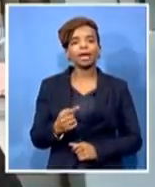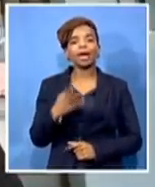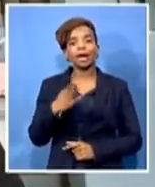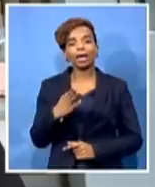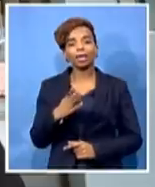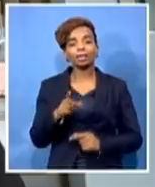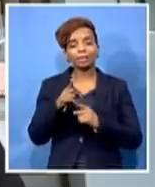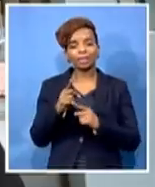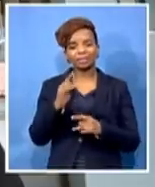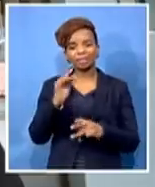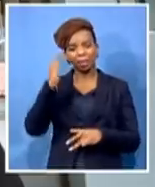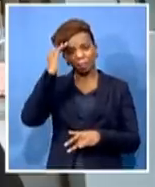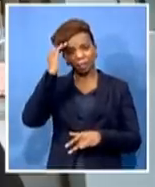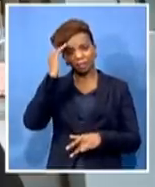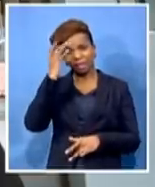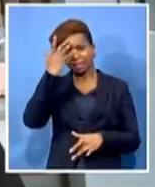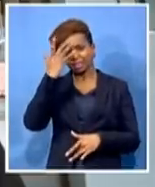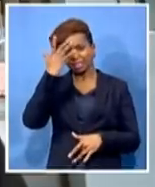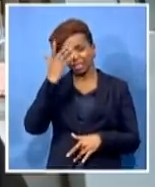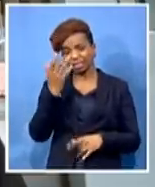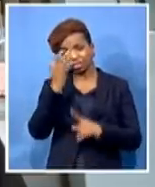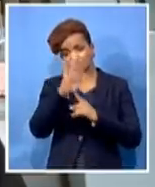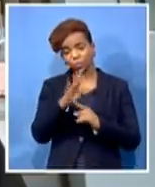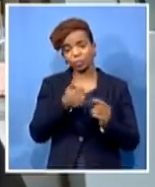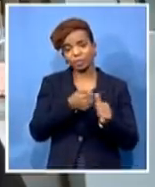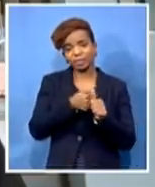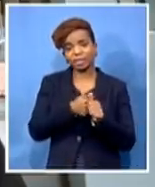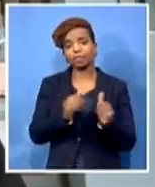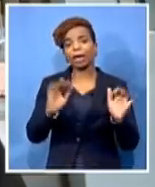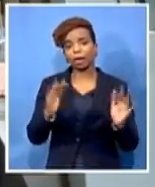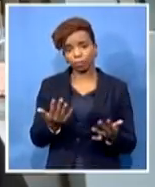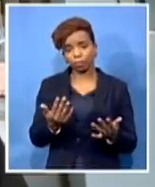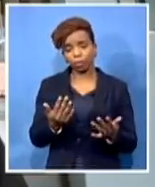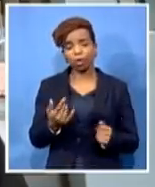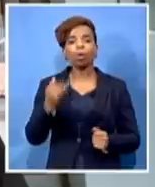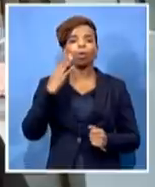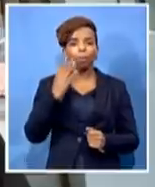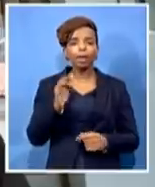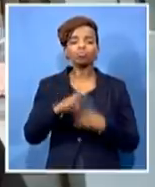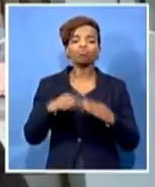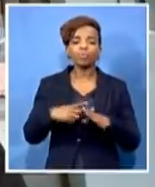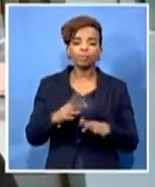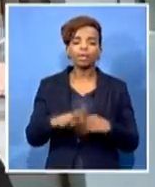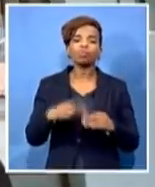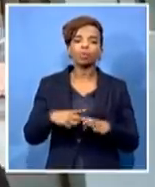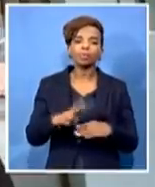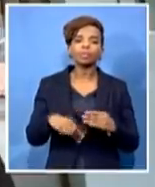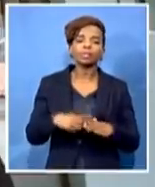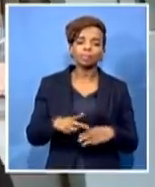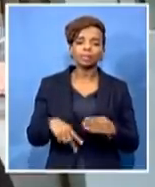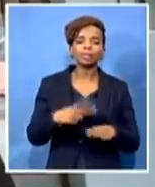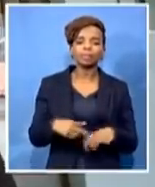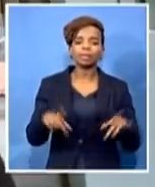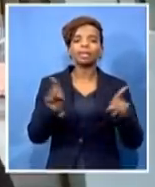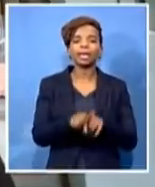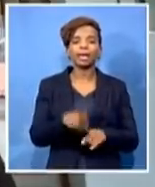itself when you repeat the same formula over and over again, yeah. expecting different